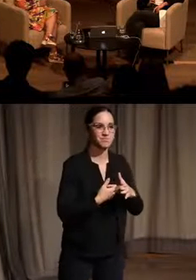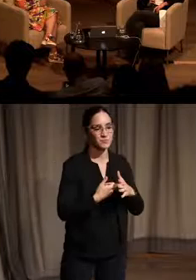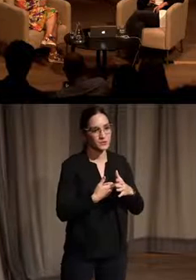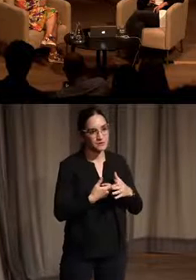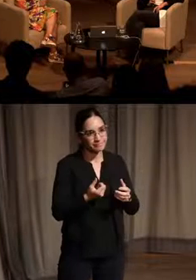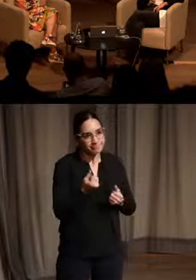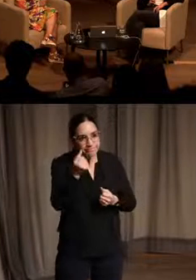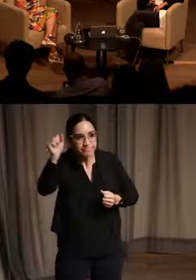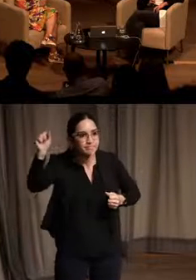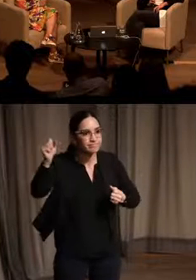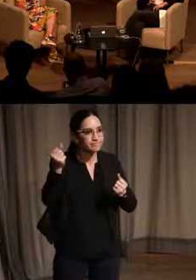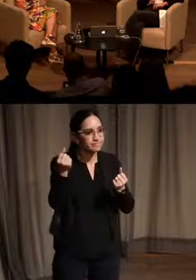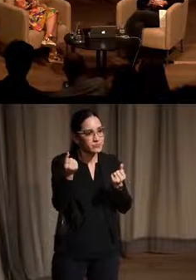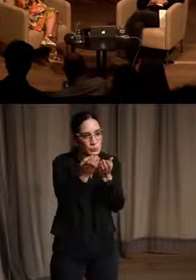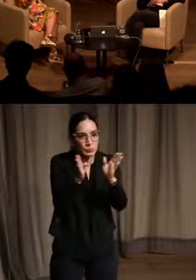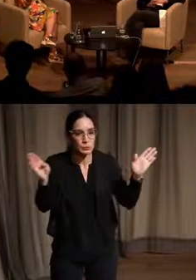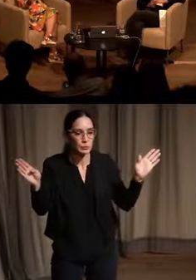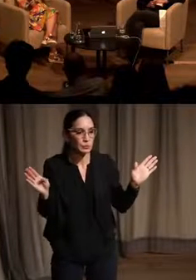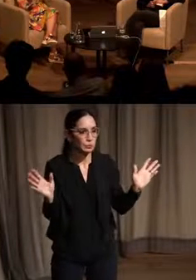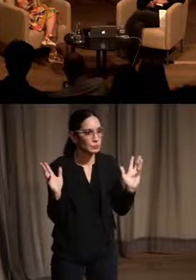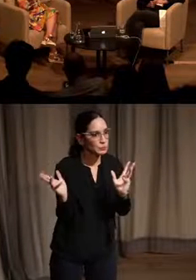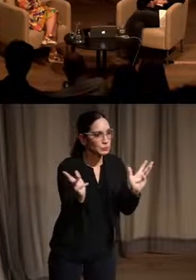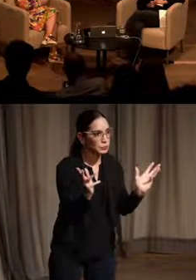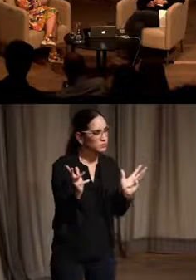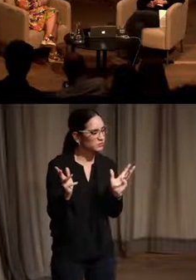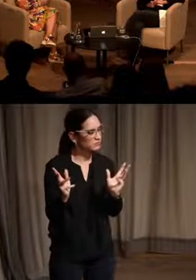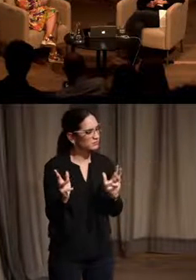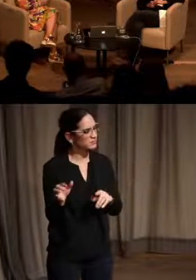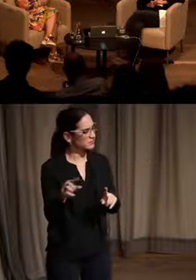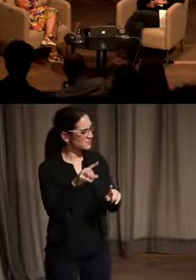anger. I think that for curators as well,